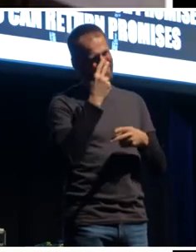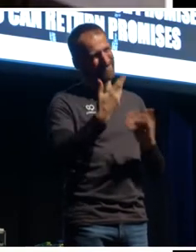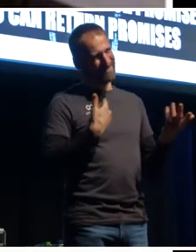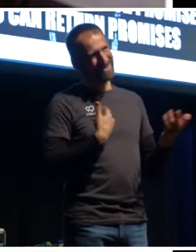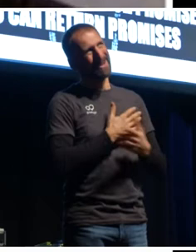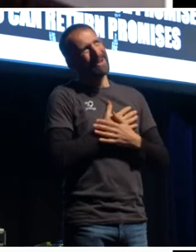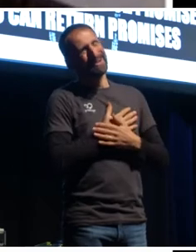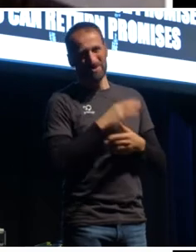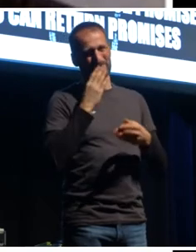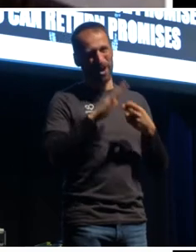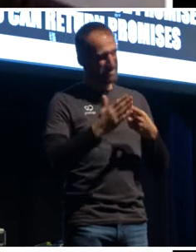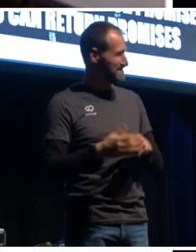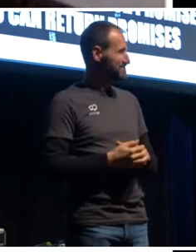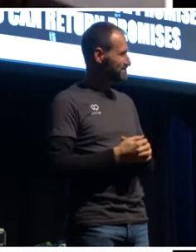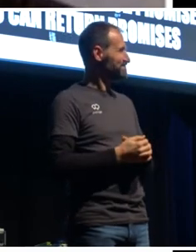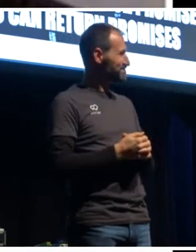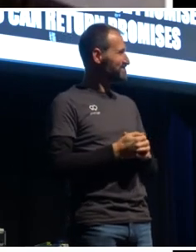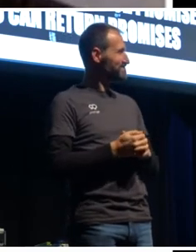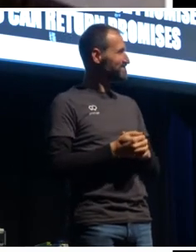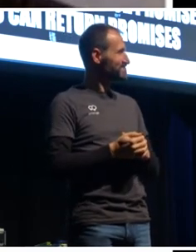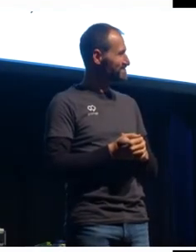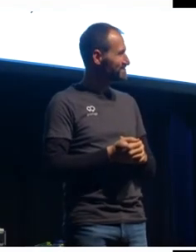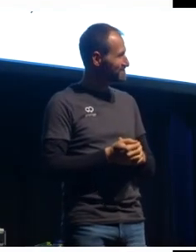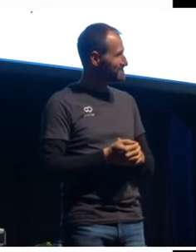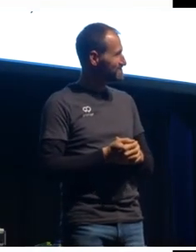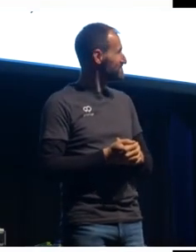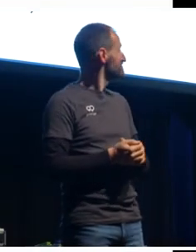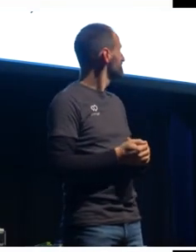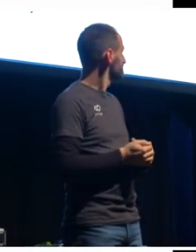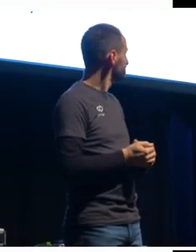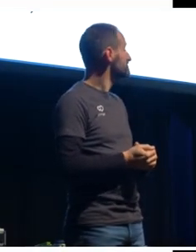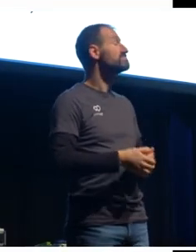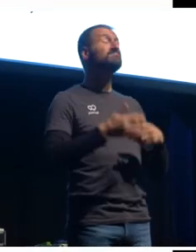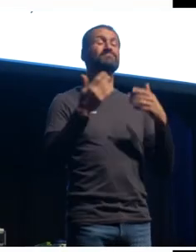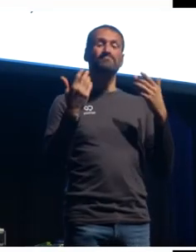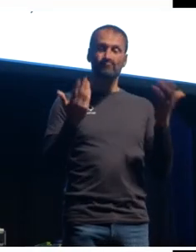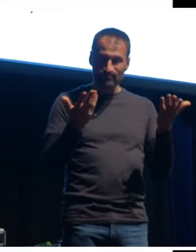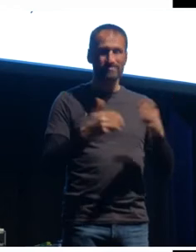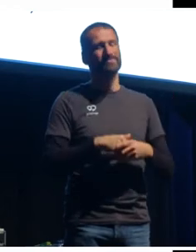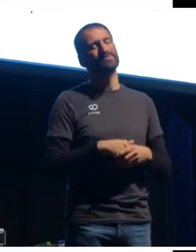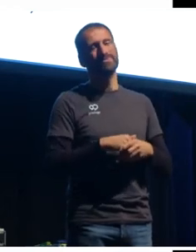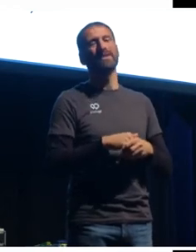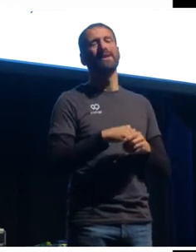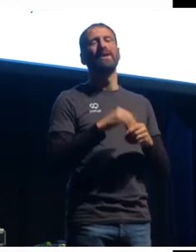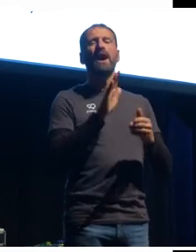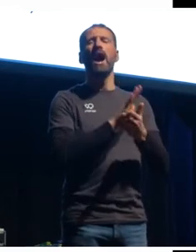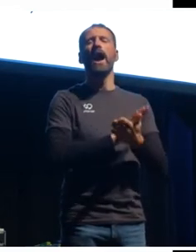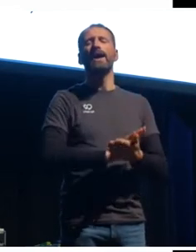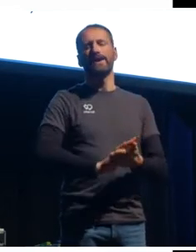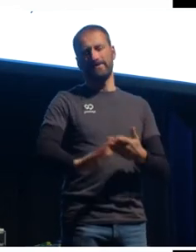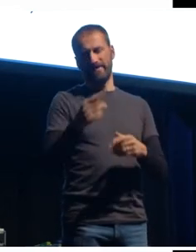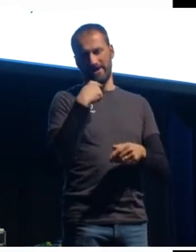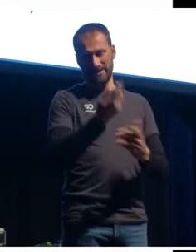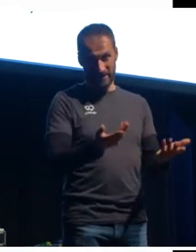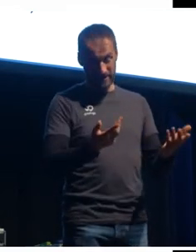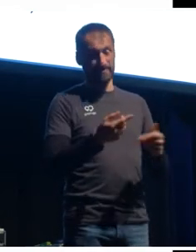just use promises again and see what we can do here. So starting simple, again, instead of optimizing